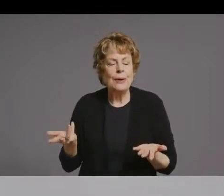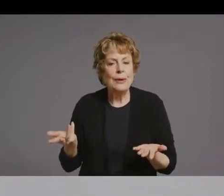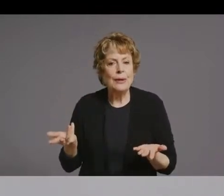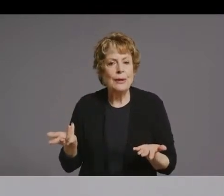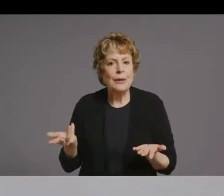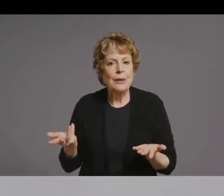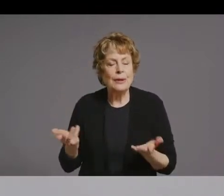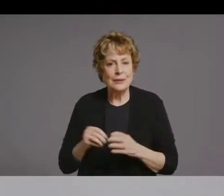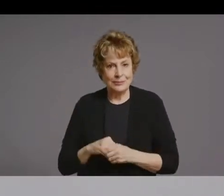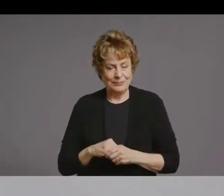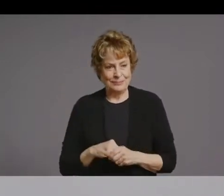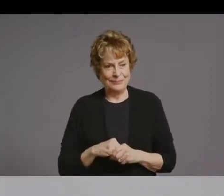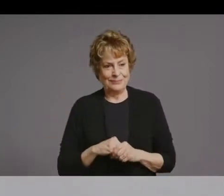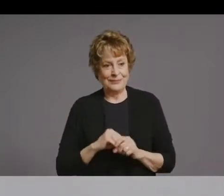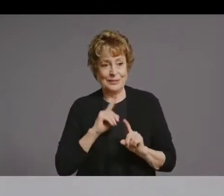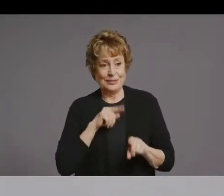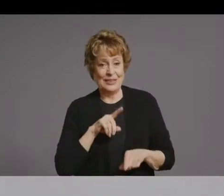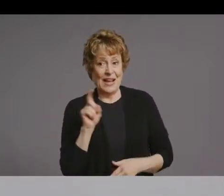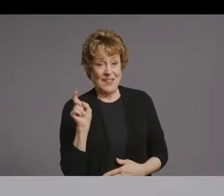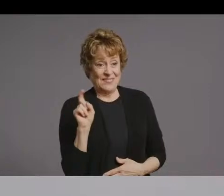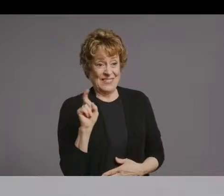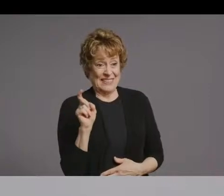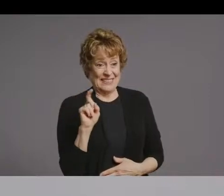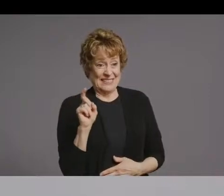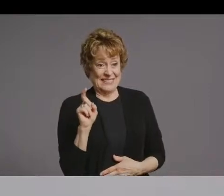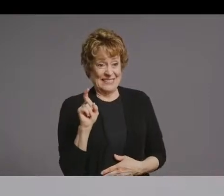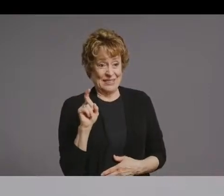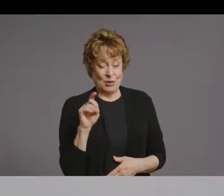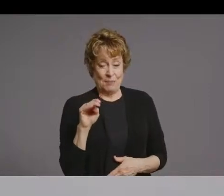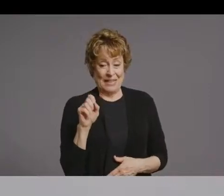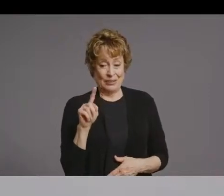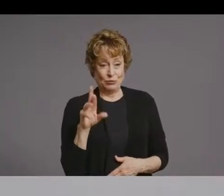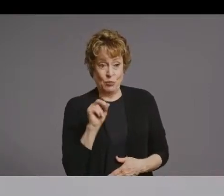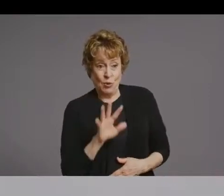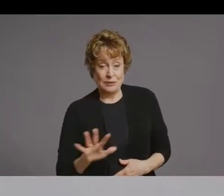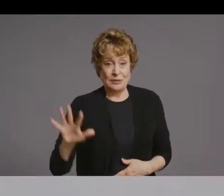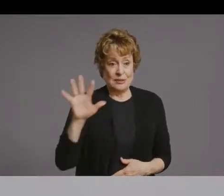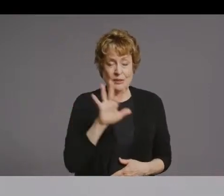I will say the Phoenix metropolitan ones were all full by Wednesday.